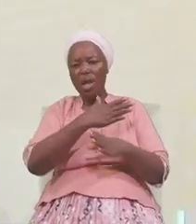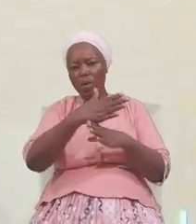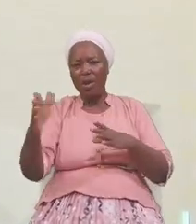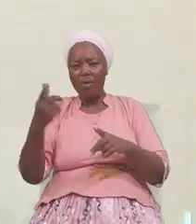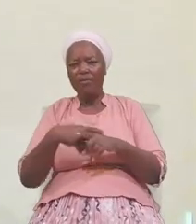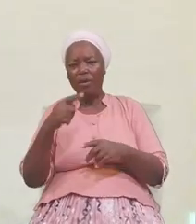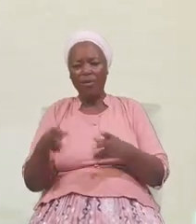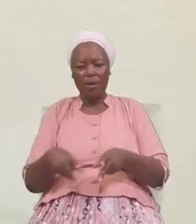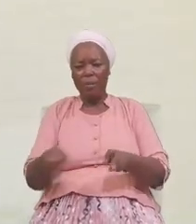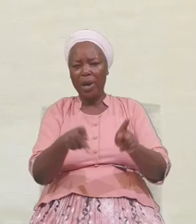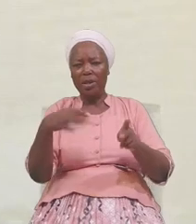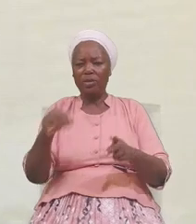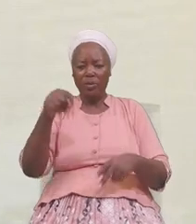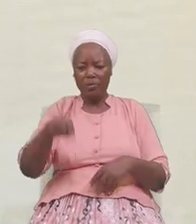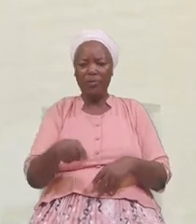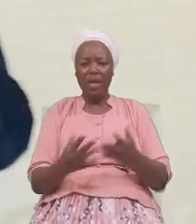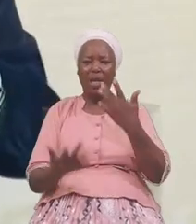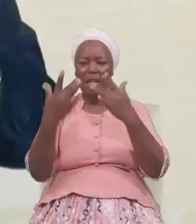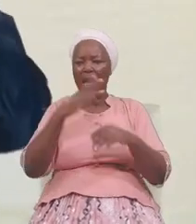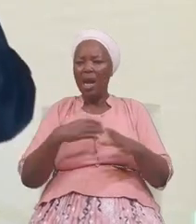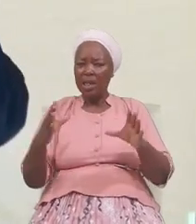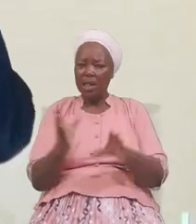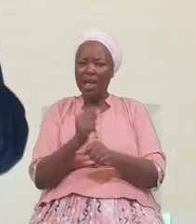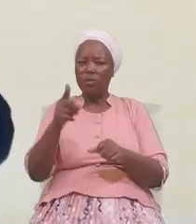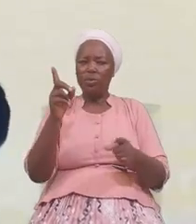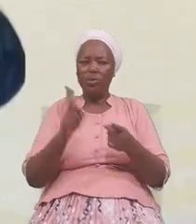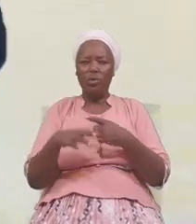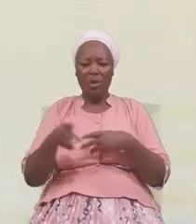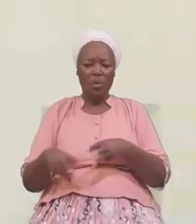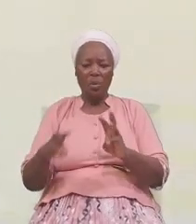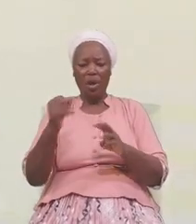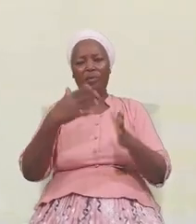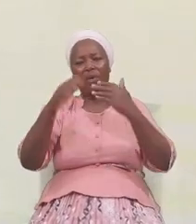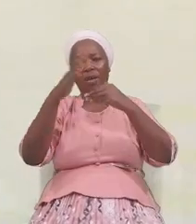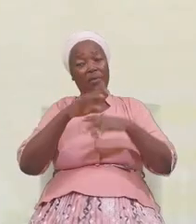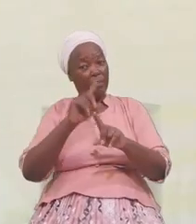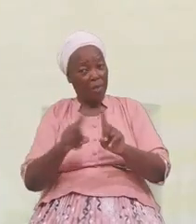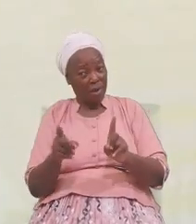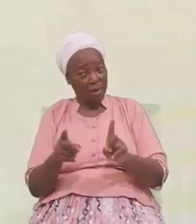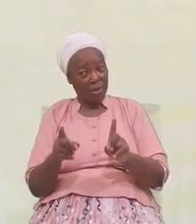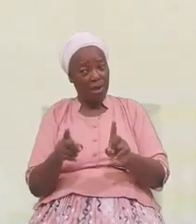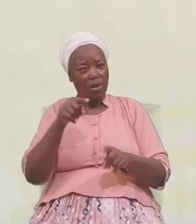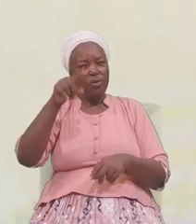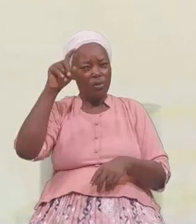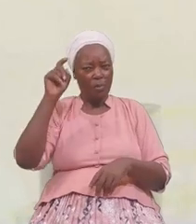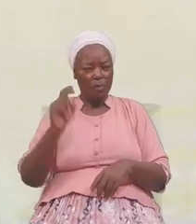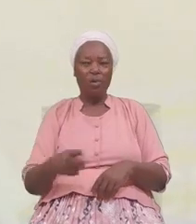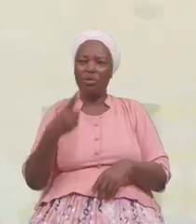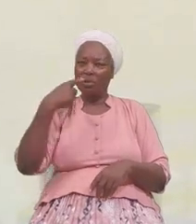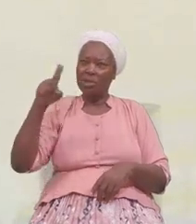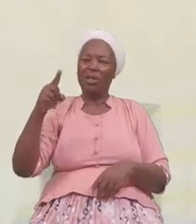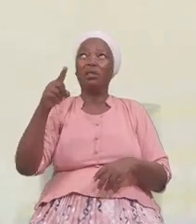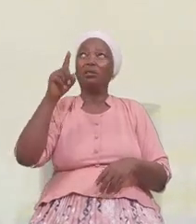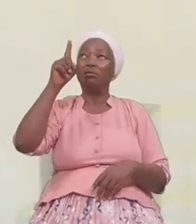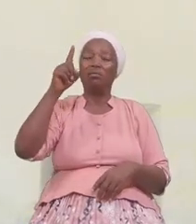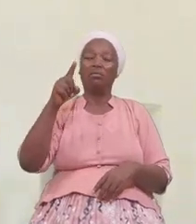the path of hell and get you on the way to heaven. But you must tell him.